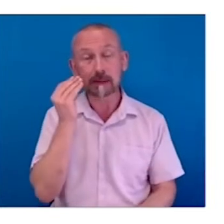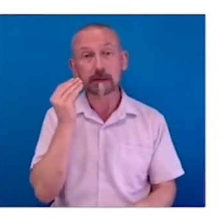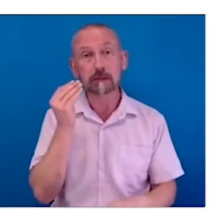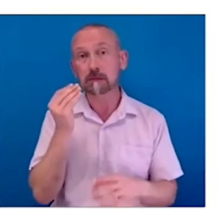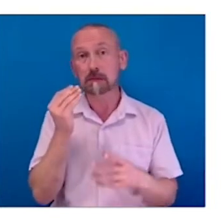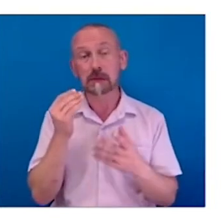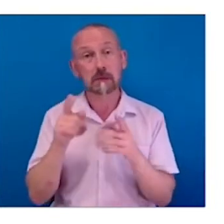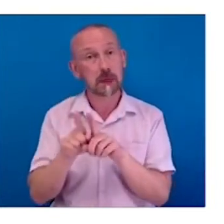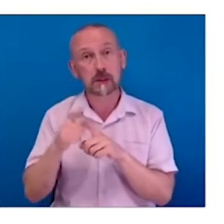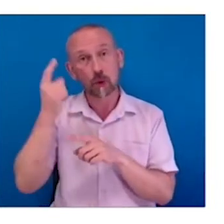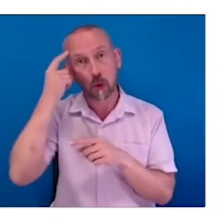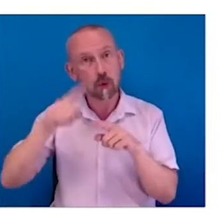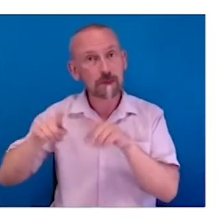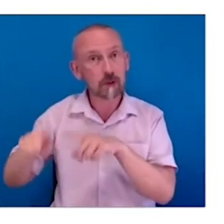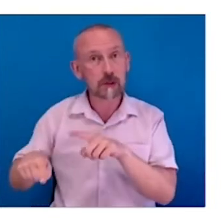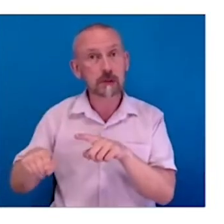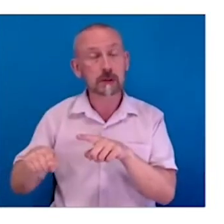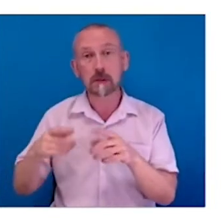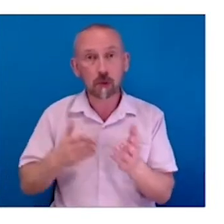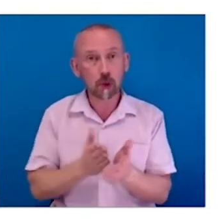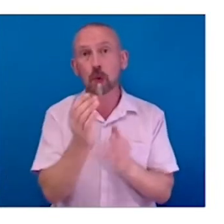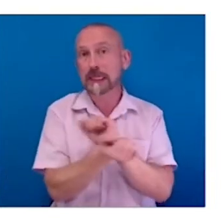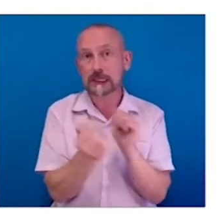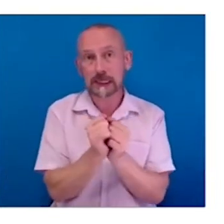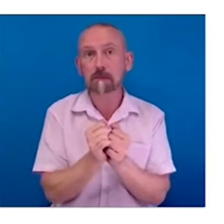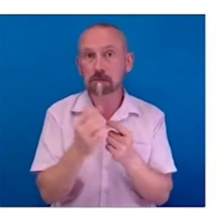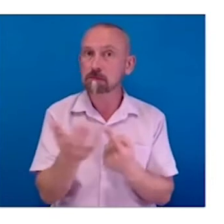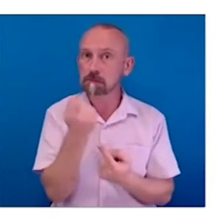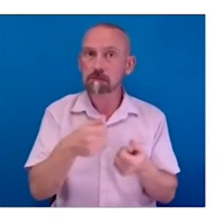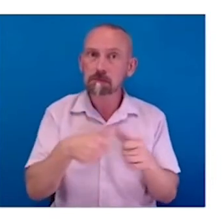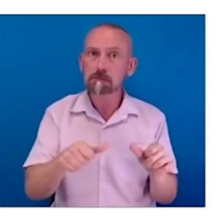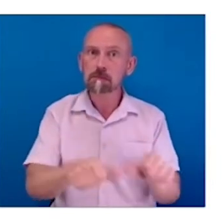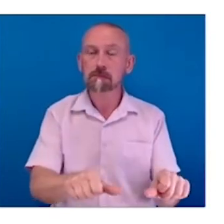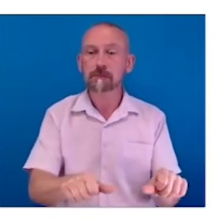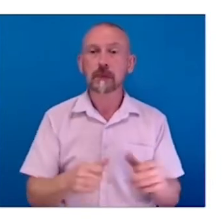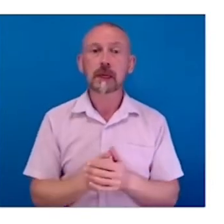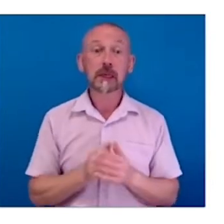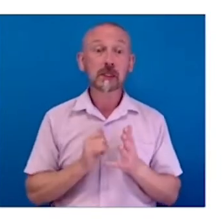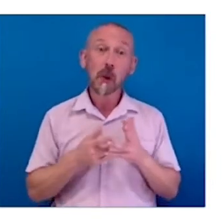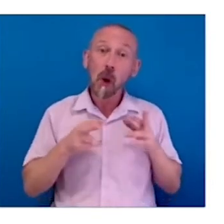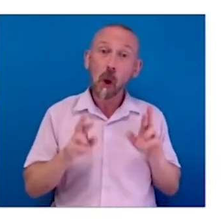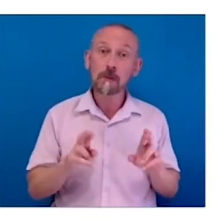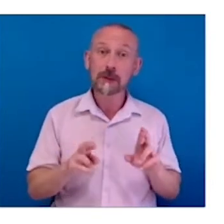candidates. I hope you have found this presentation useful and interesting.